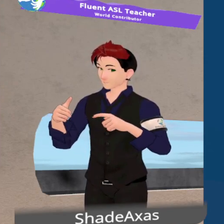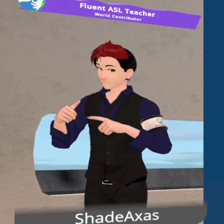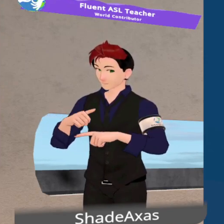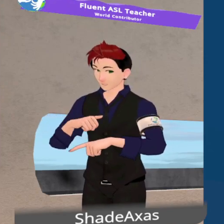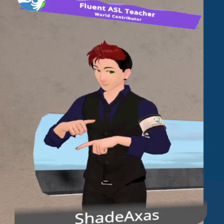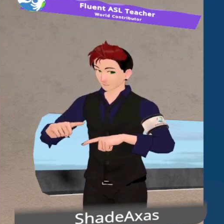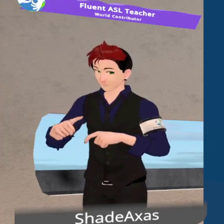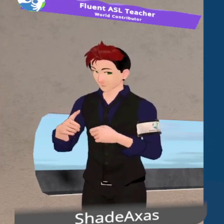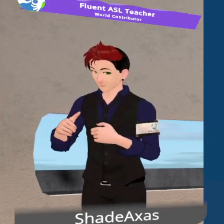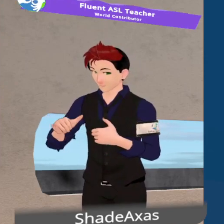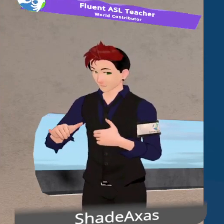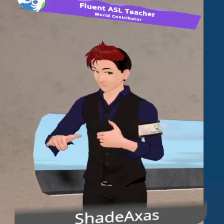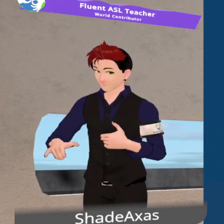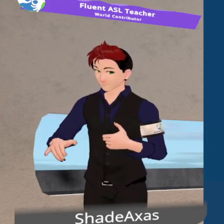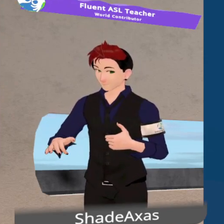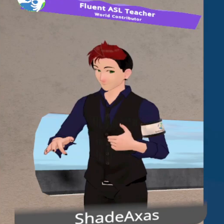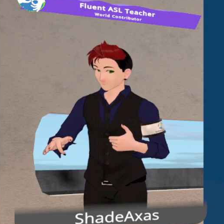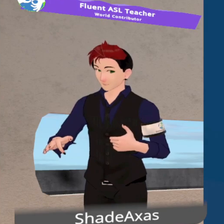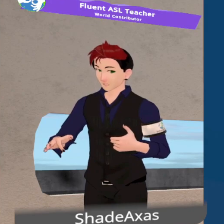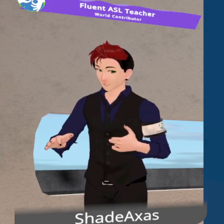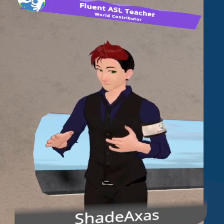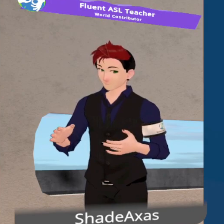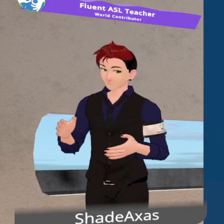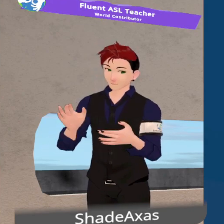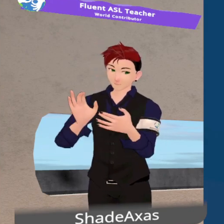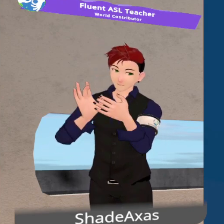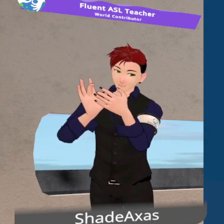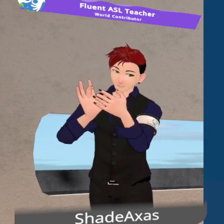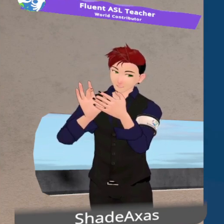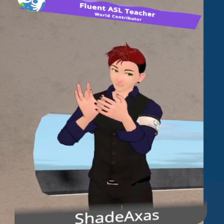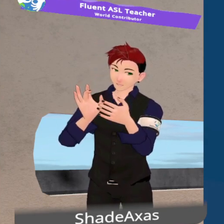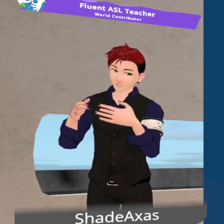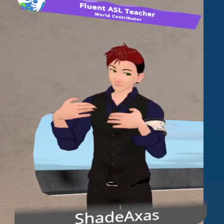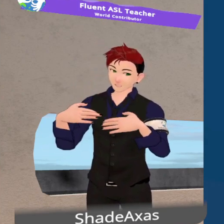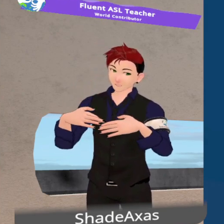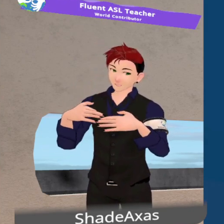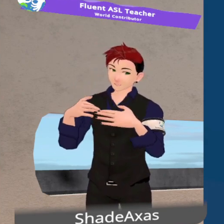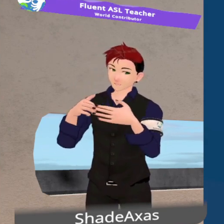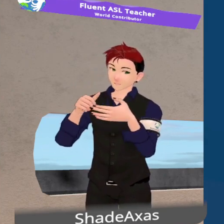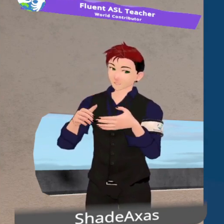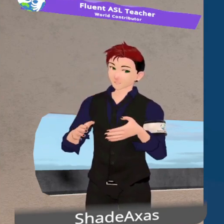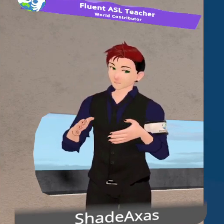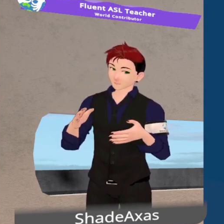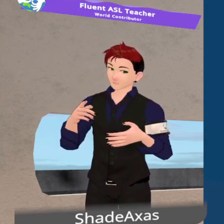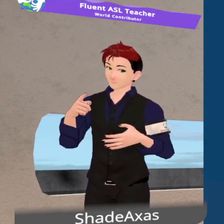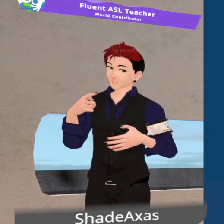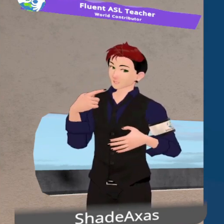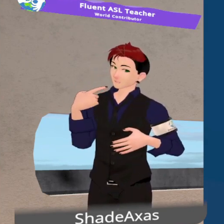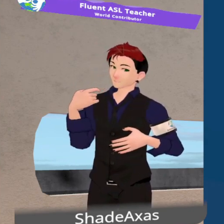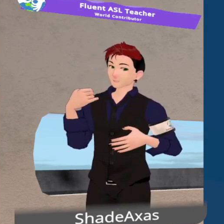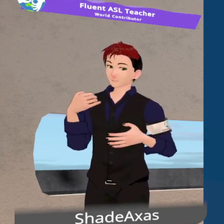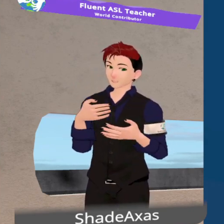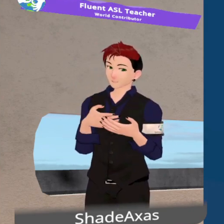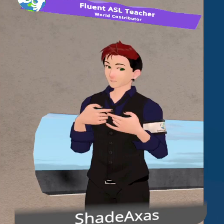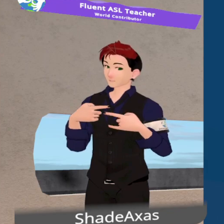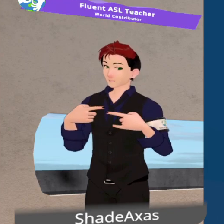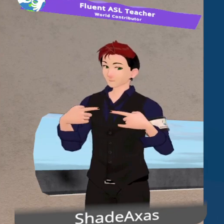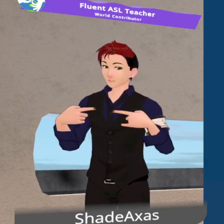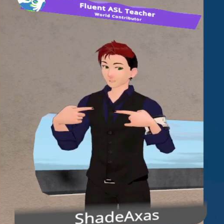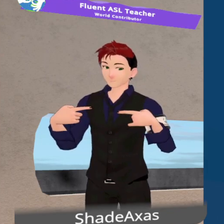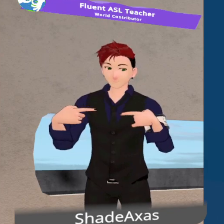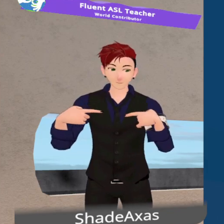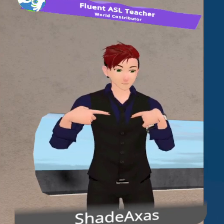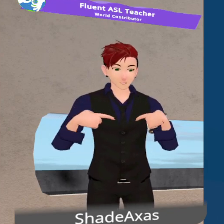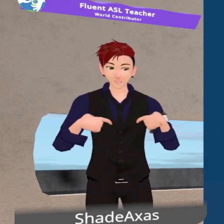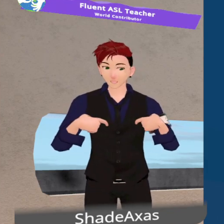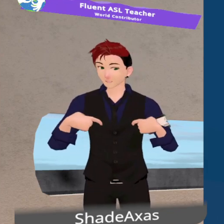just practice with it. Or maybe you could contact like the avatar author and see if they have anything.